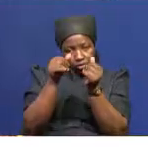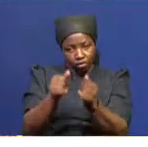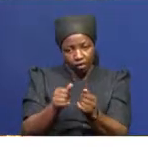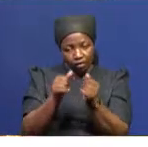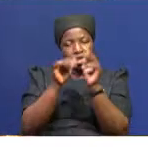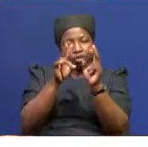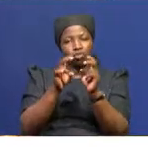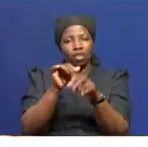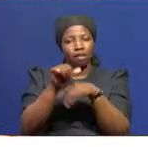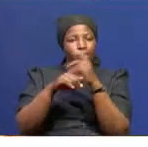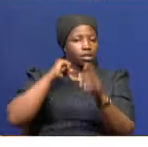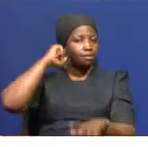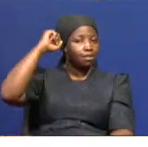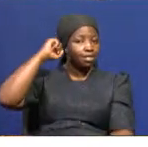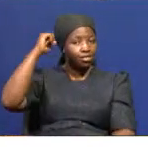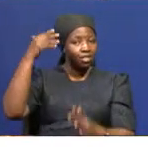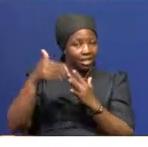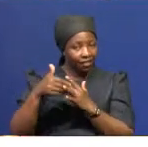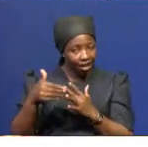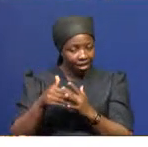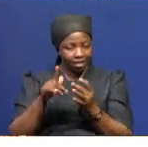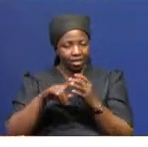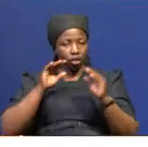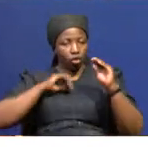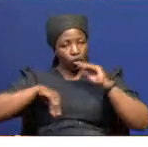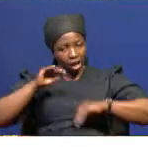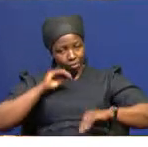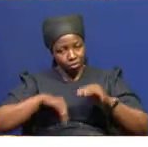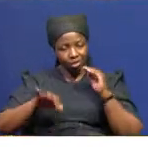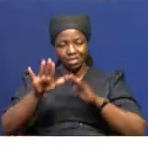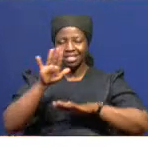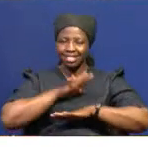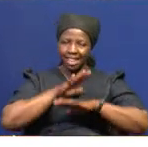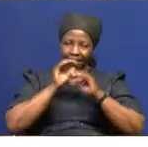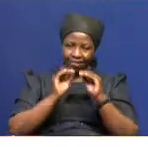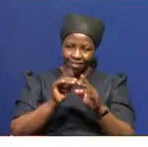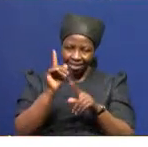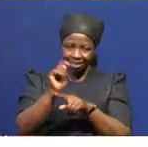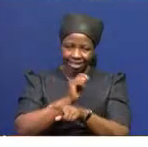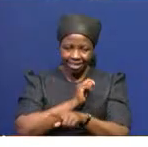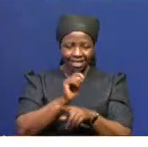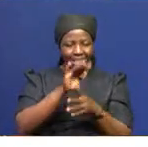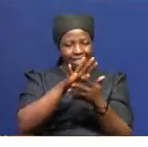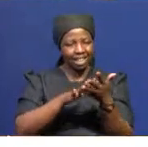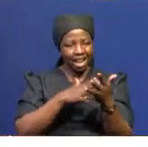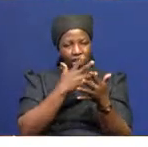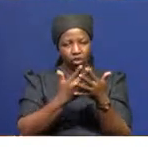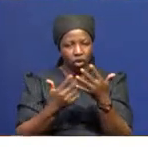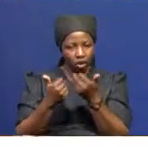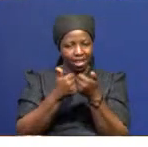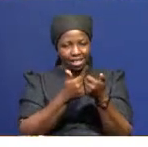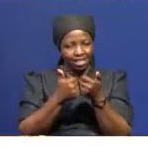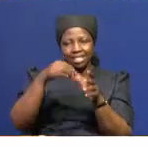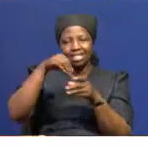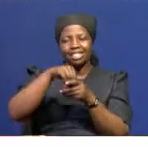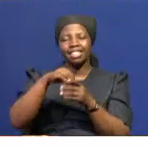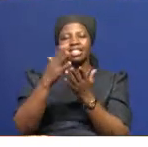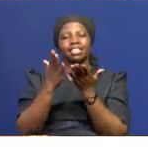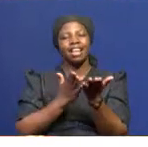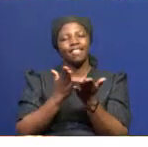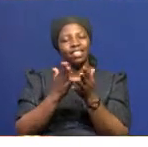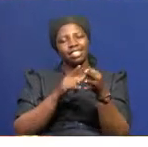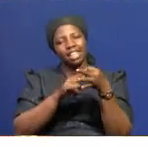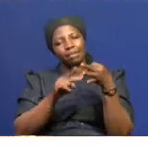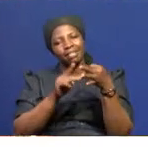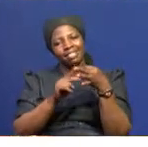of political interference, corruption, inadequate training, and structural challenges within the service.